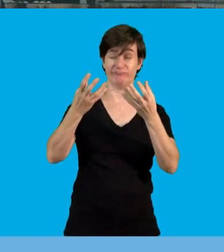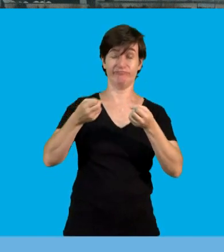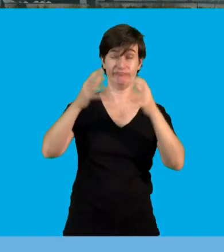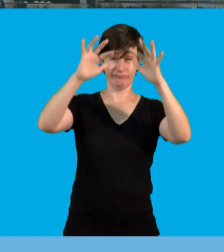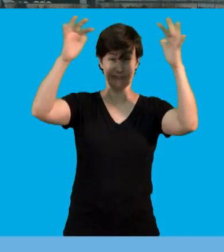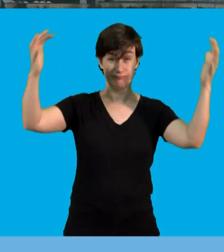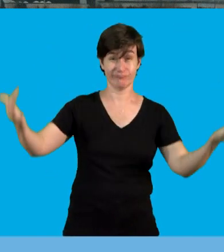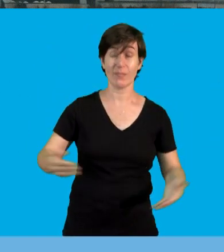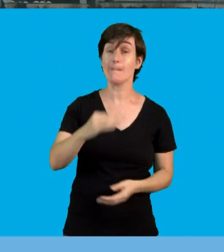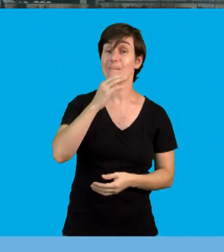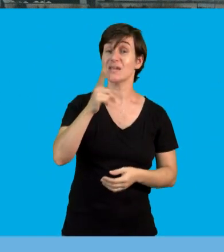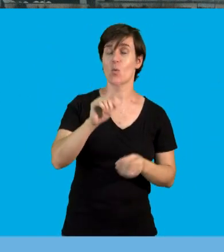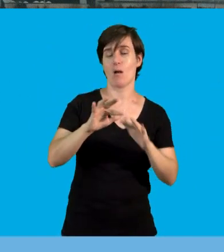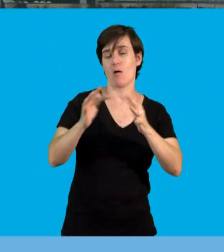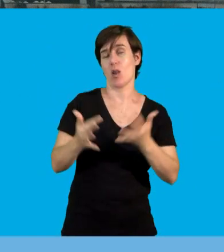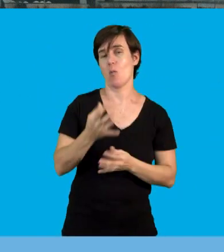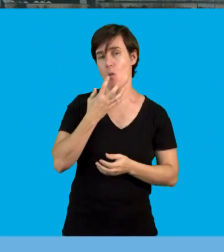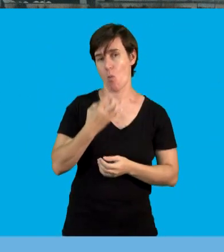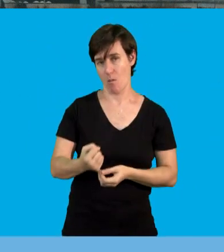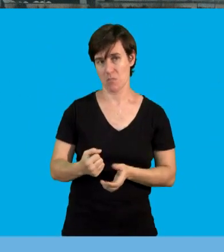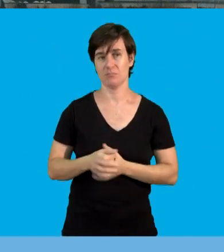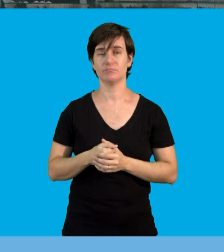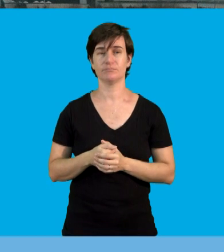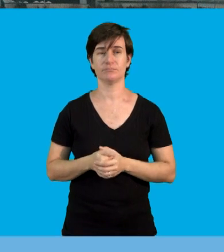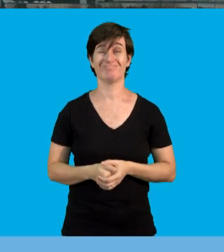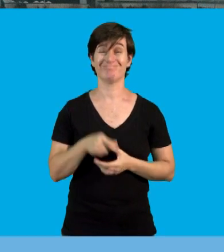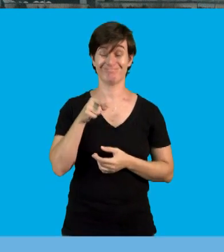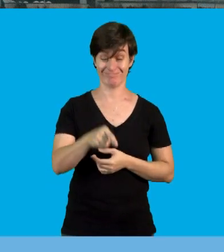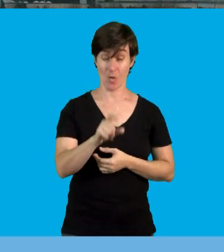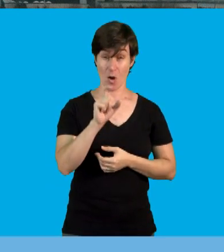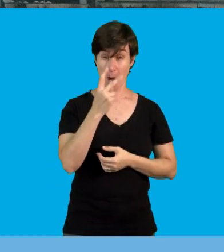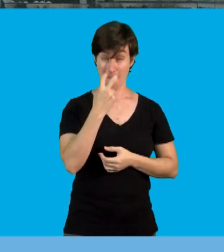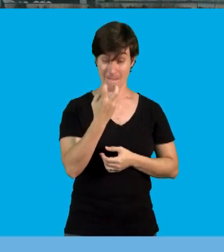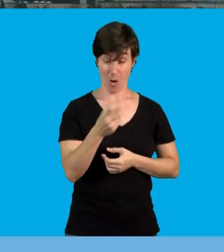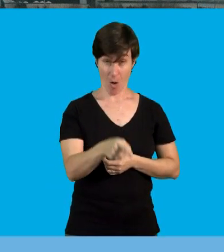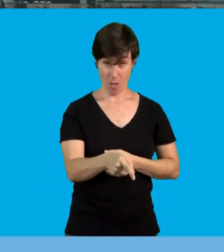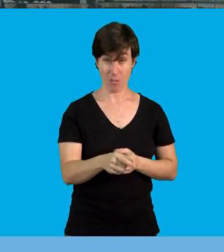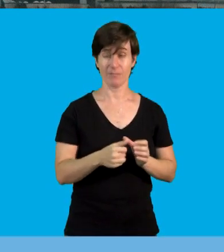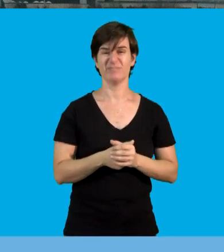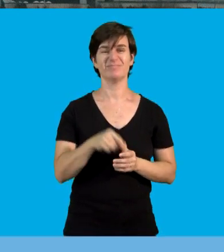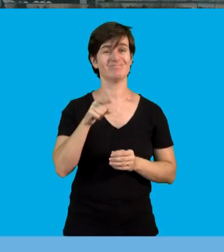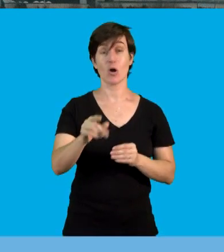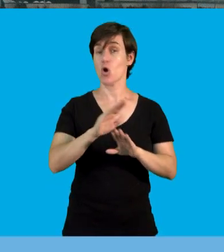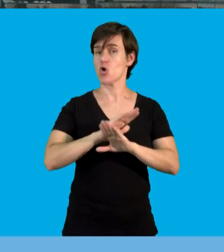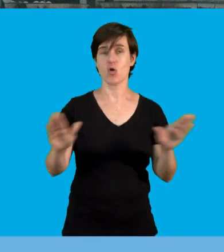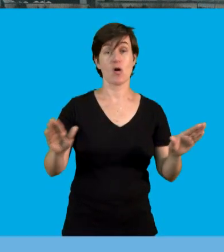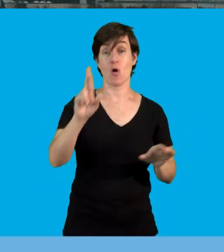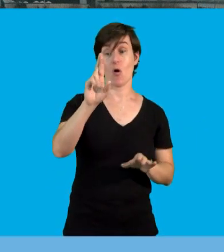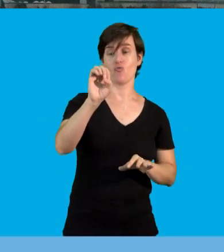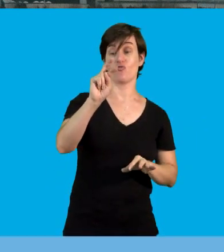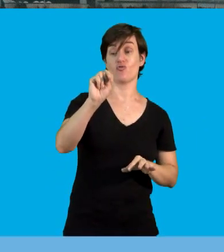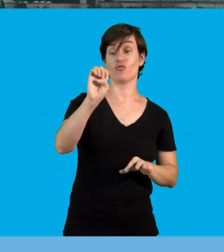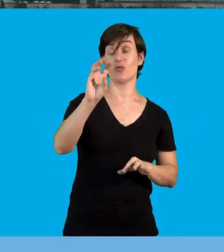we know as global warming. So remember, we've said that coal is a non-renewable resource. So coal is